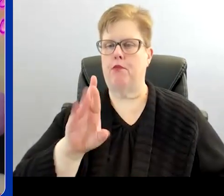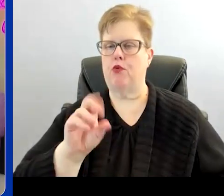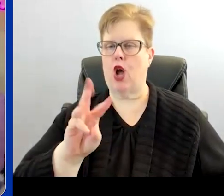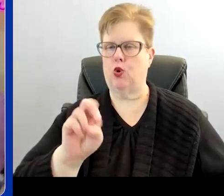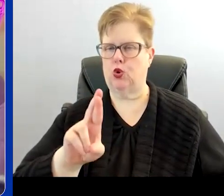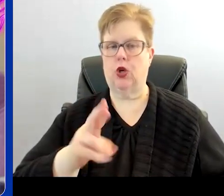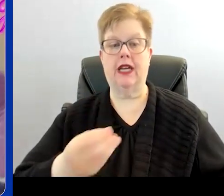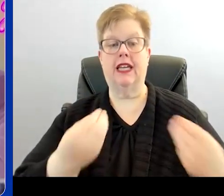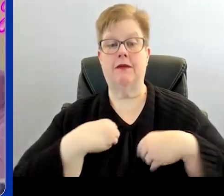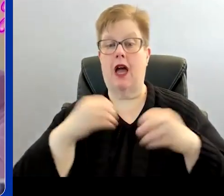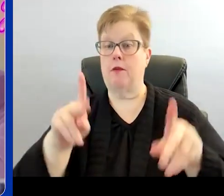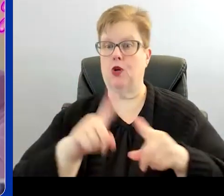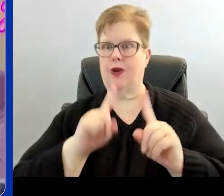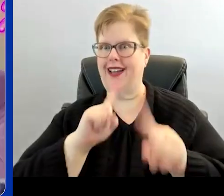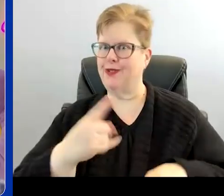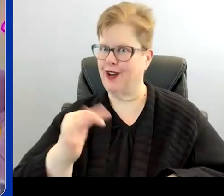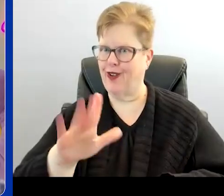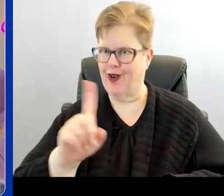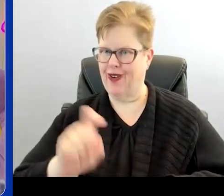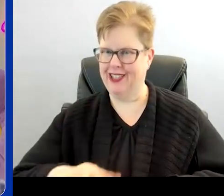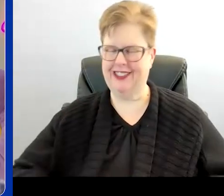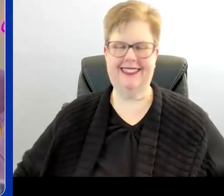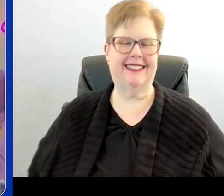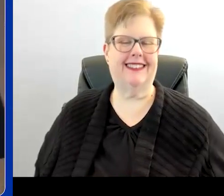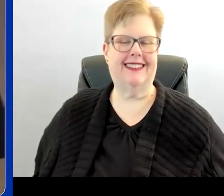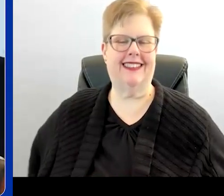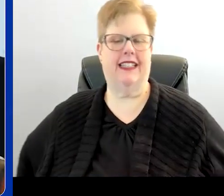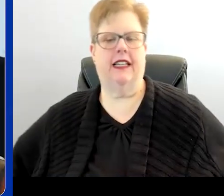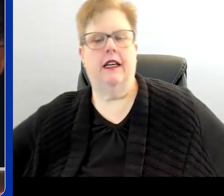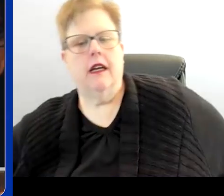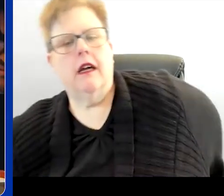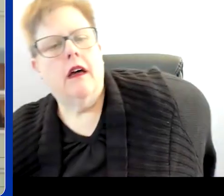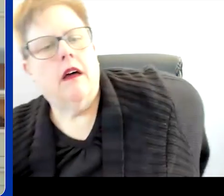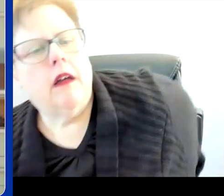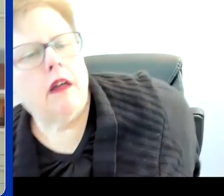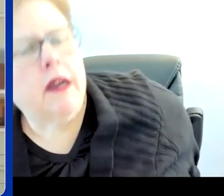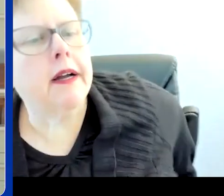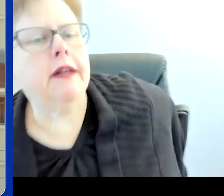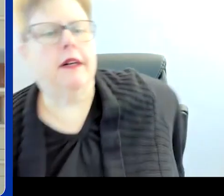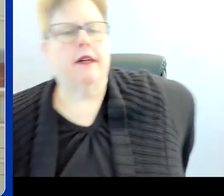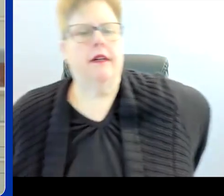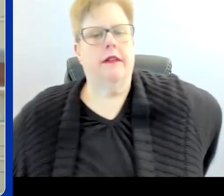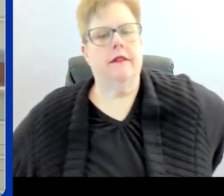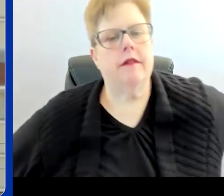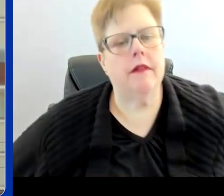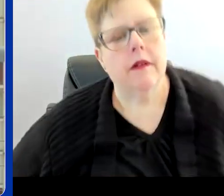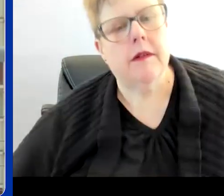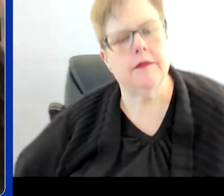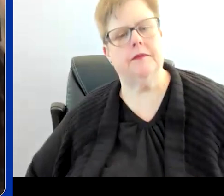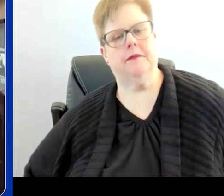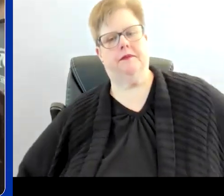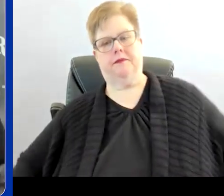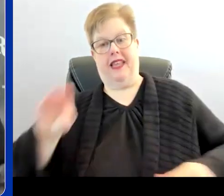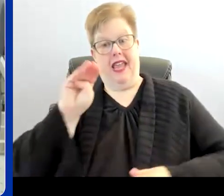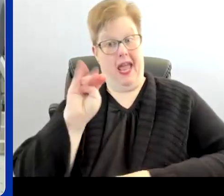give me an opportunity to answer one of the questions that was in the QA. There was a question about MFA. Now, hopefully, this is not going to make me